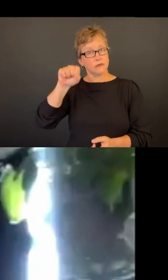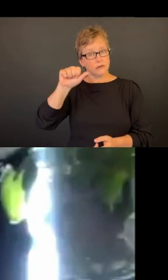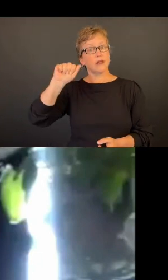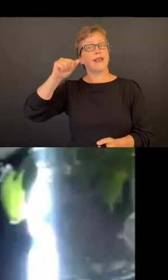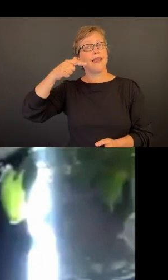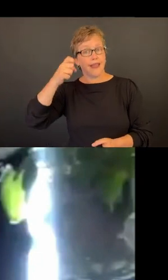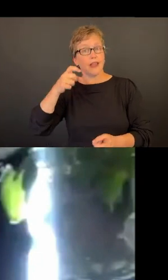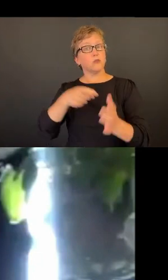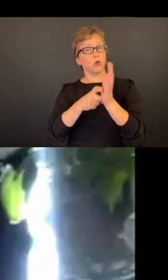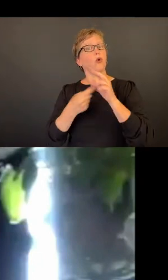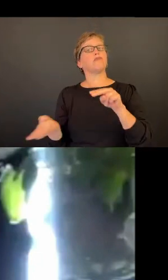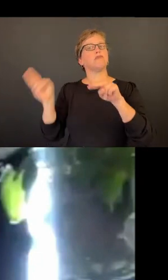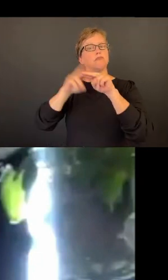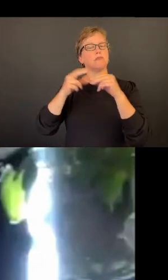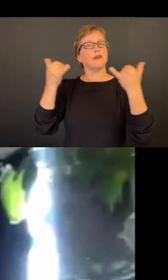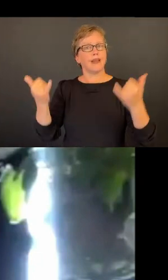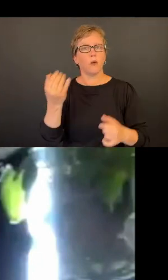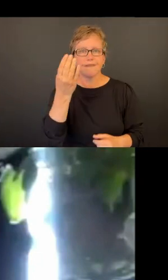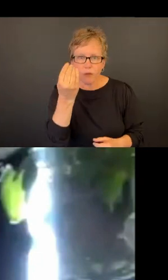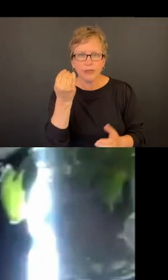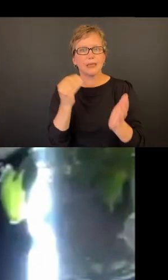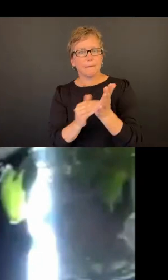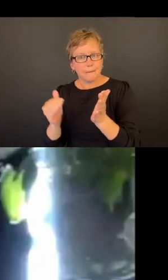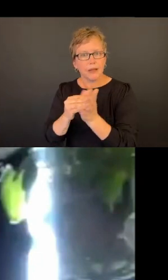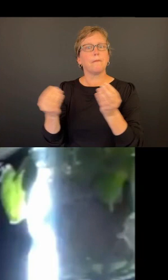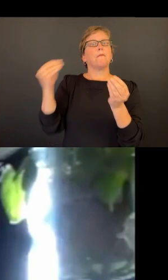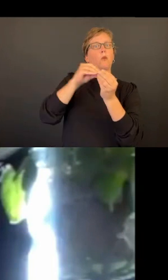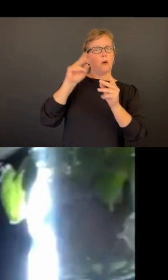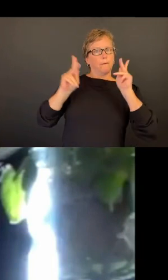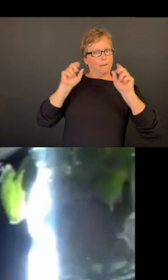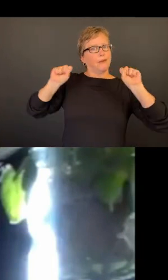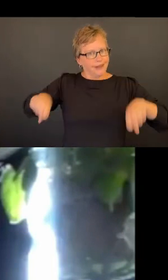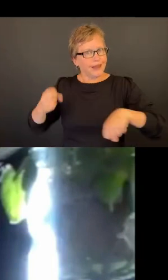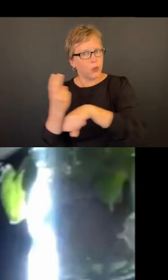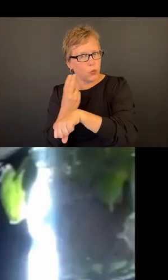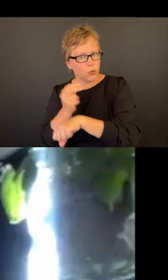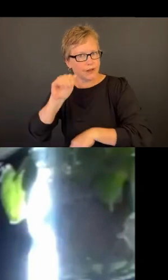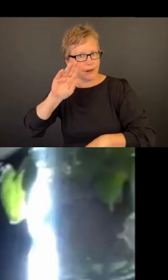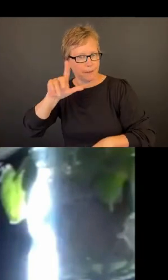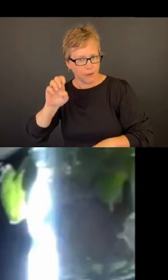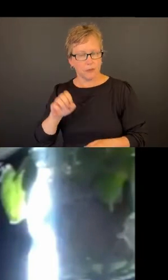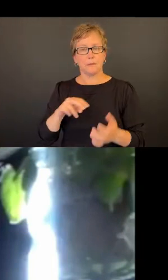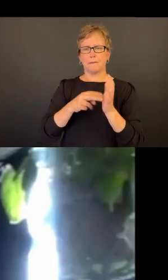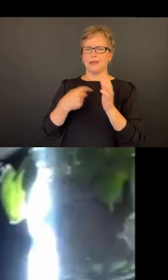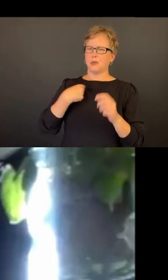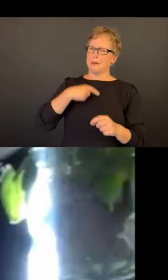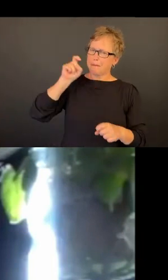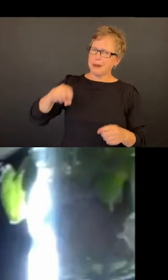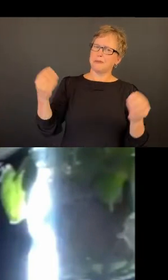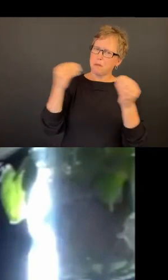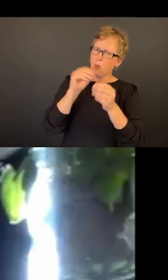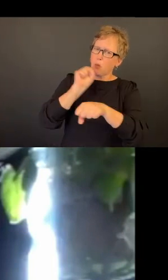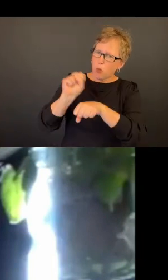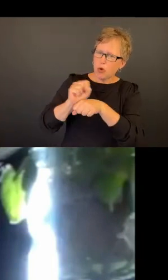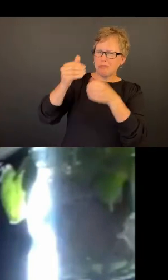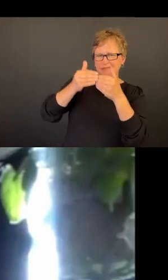expansion. Yes, with the age expansion, 14 million more people. So we've got work to do over the next